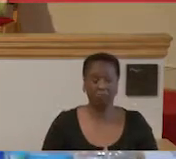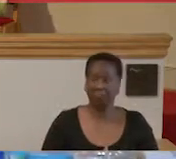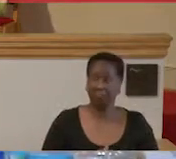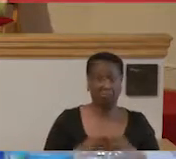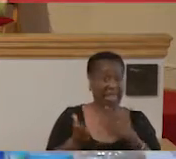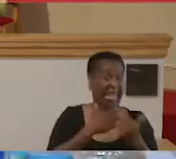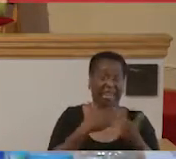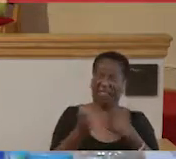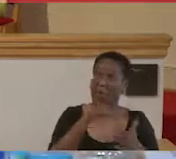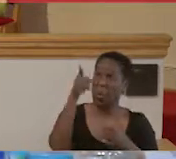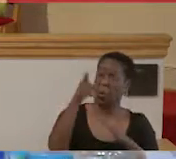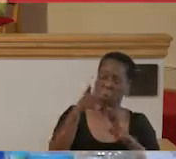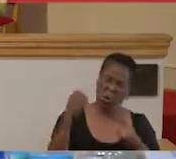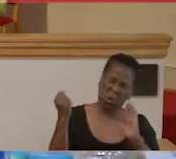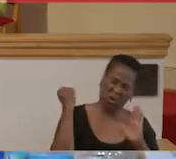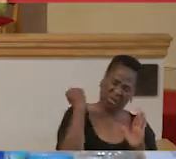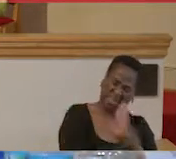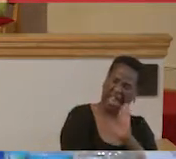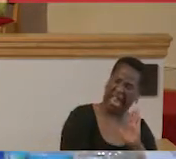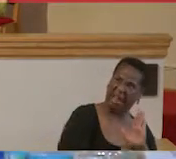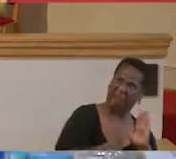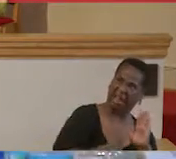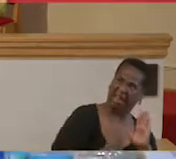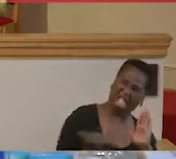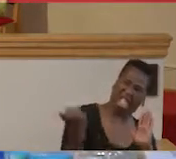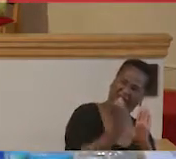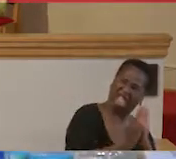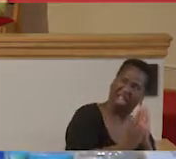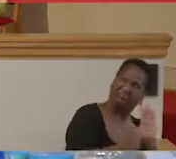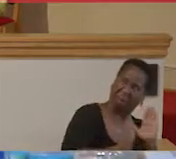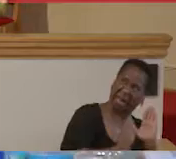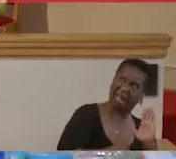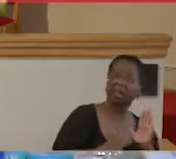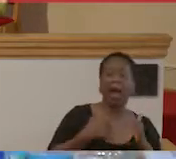Though you slay me, yet will I trust you.